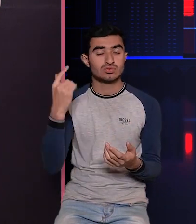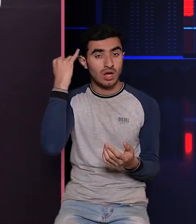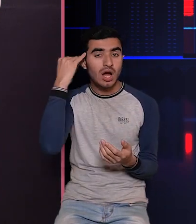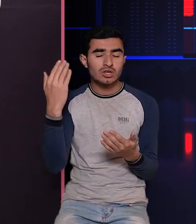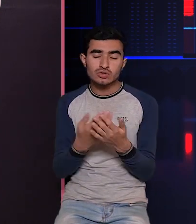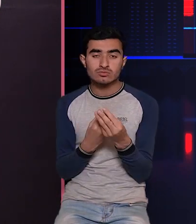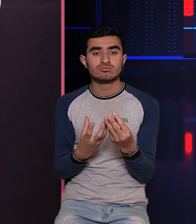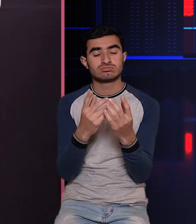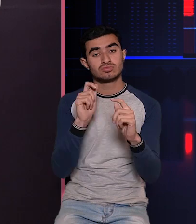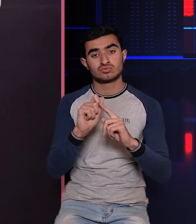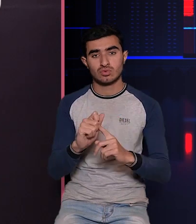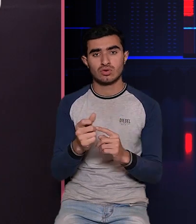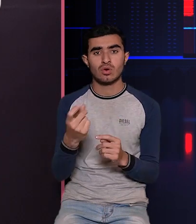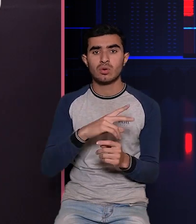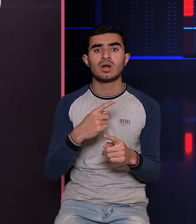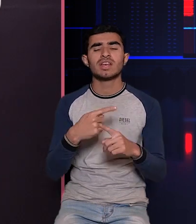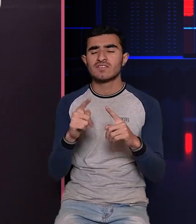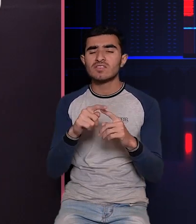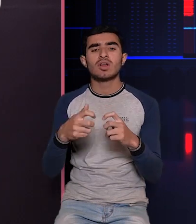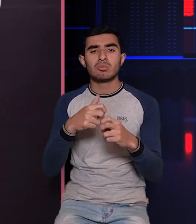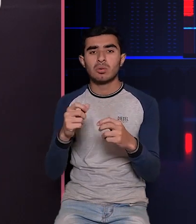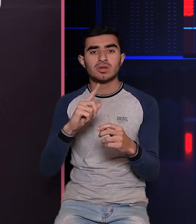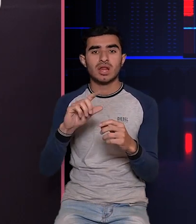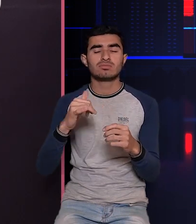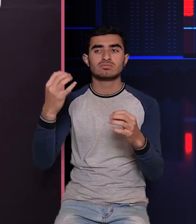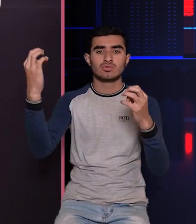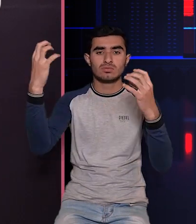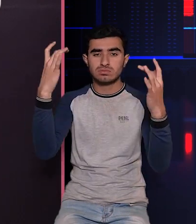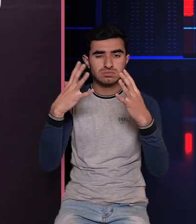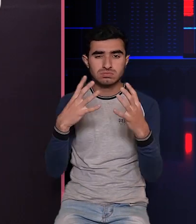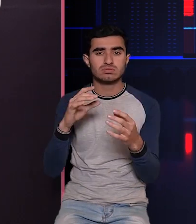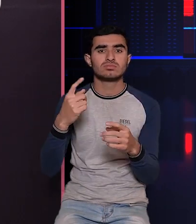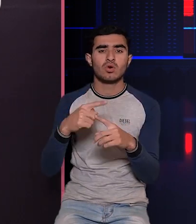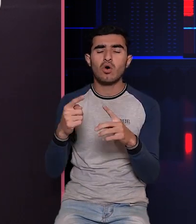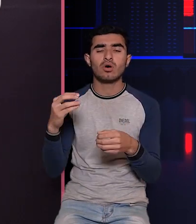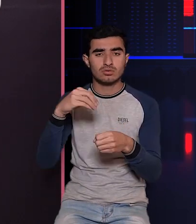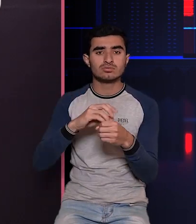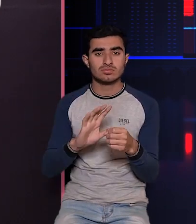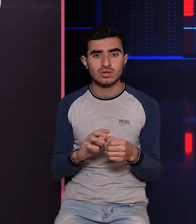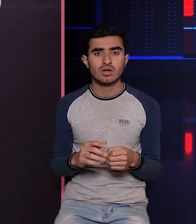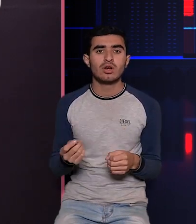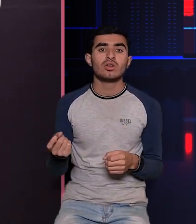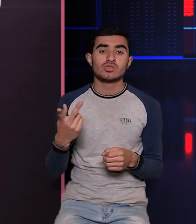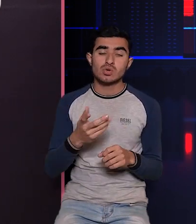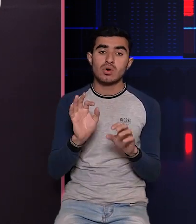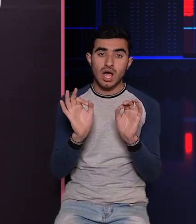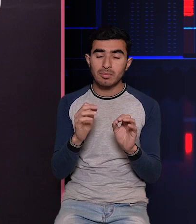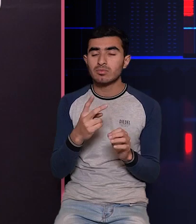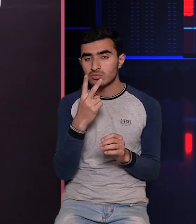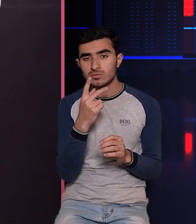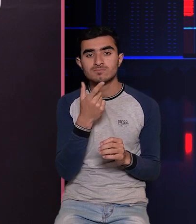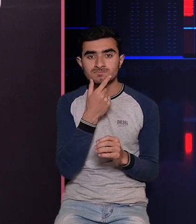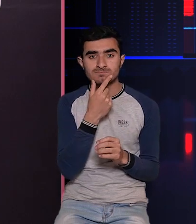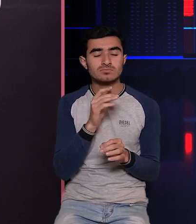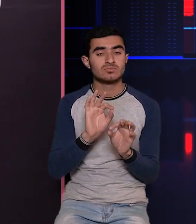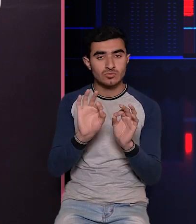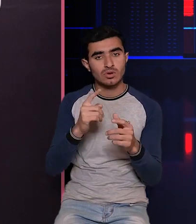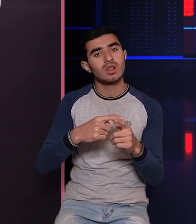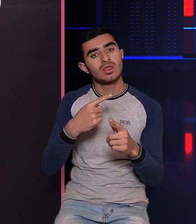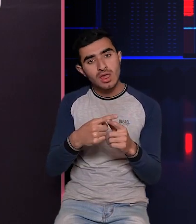smog and other challenges. So one of the studies had indicated that we need to actually spend more time